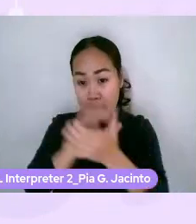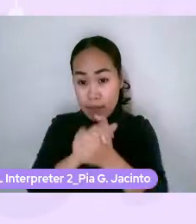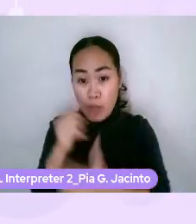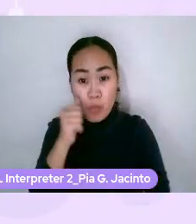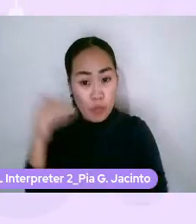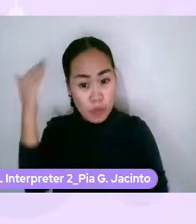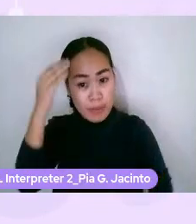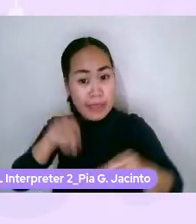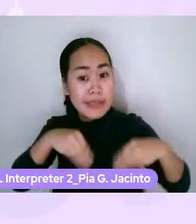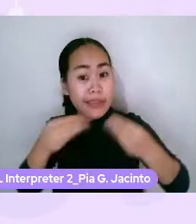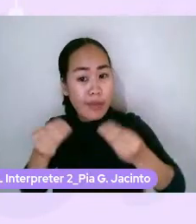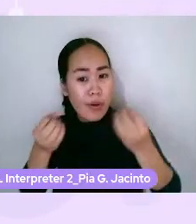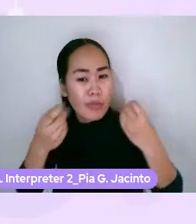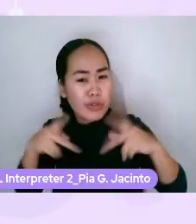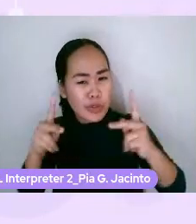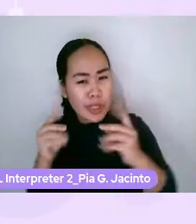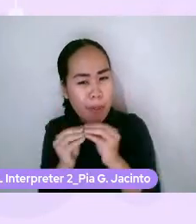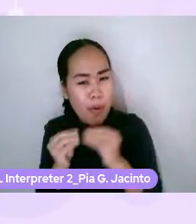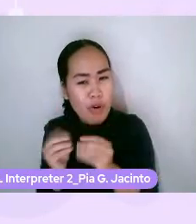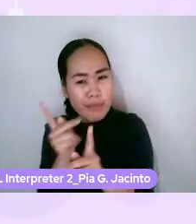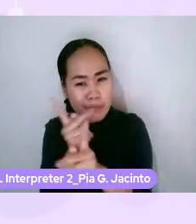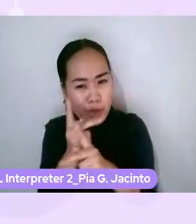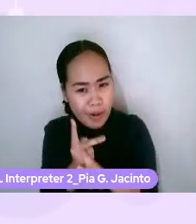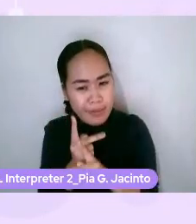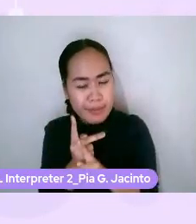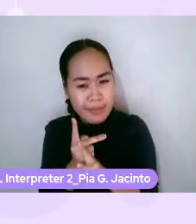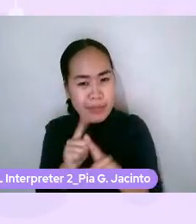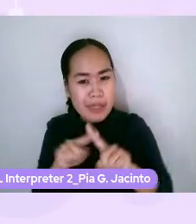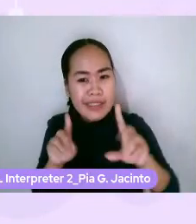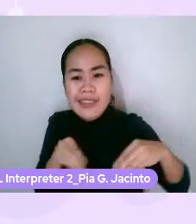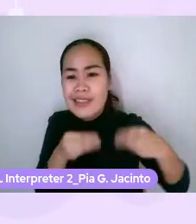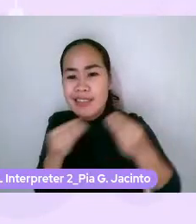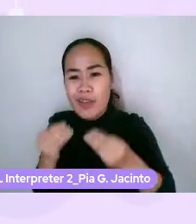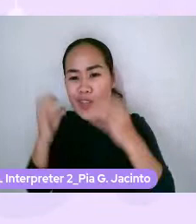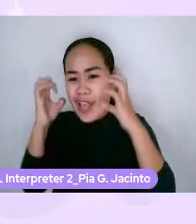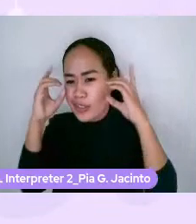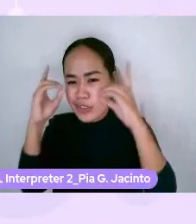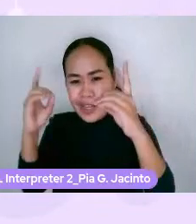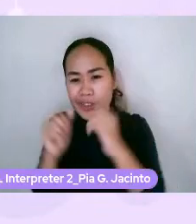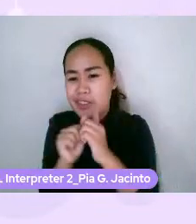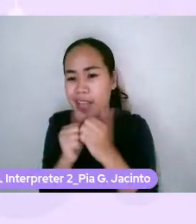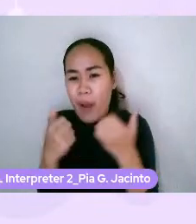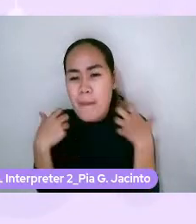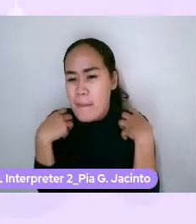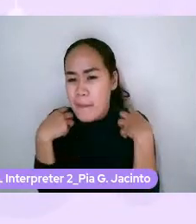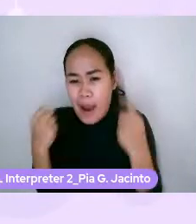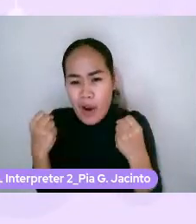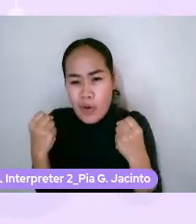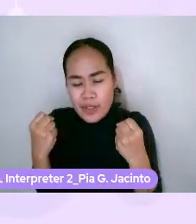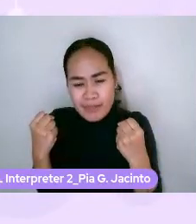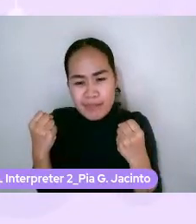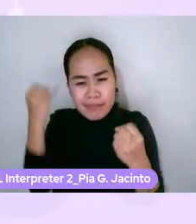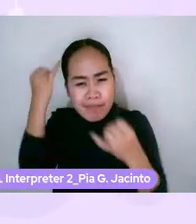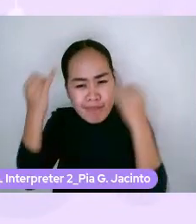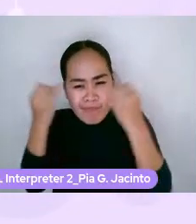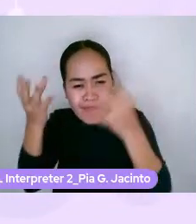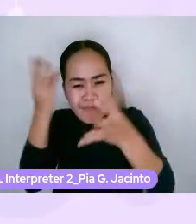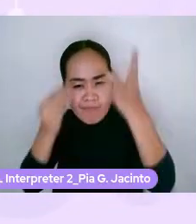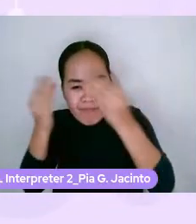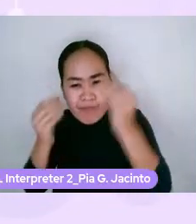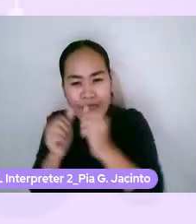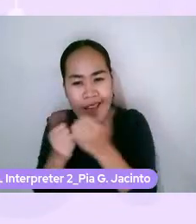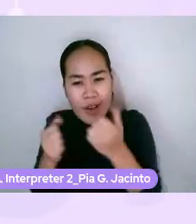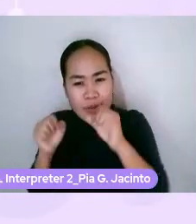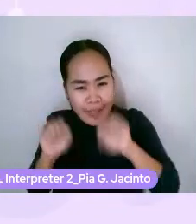given the opportunity to be productive, when they are given education and have the power of knowledge, and when they are trained to